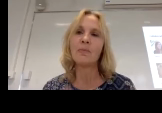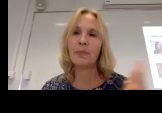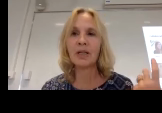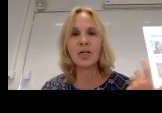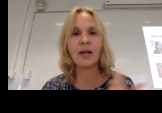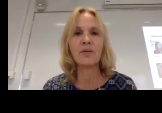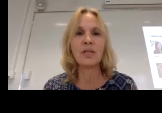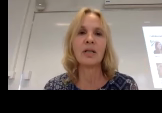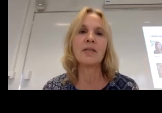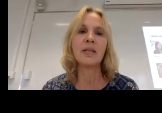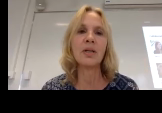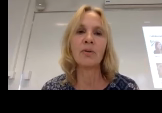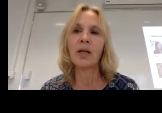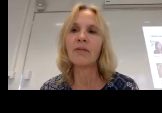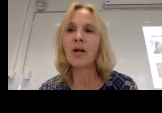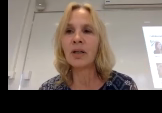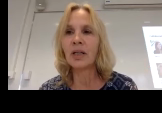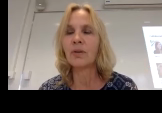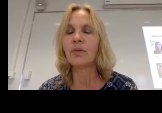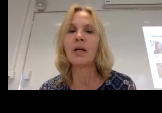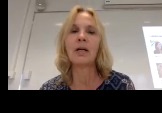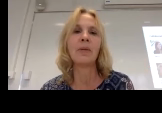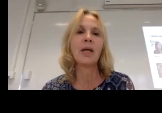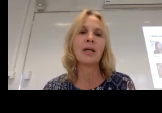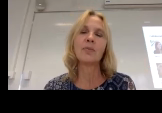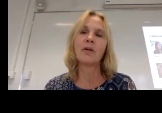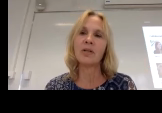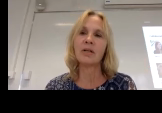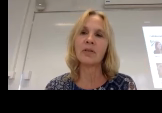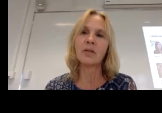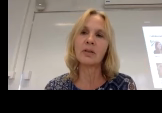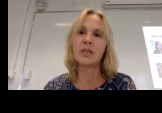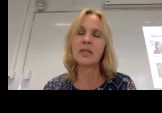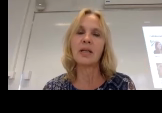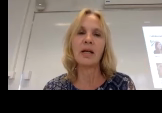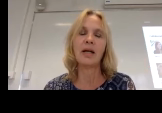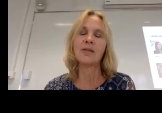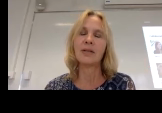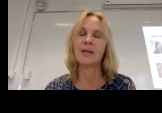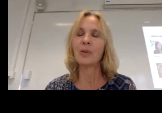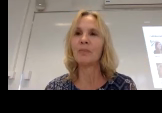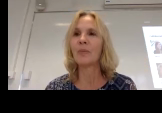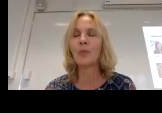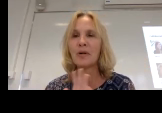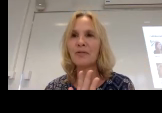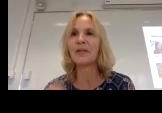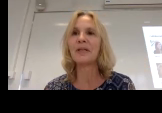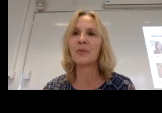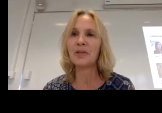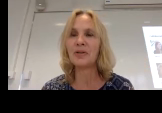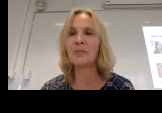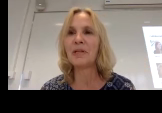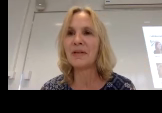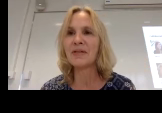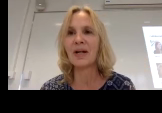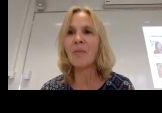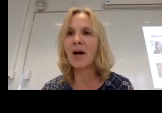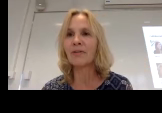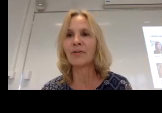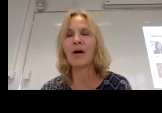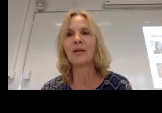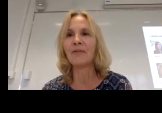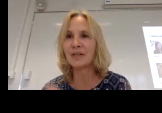give a big shout out to Cindy O'Grady-Farnady, who is one of our deaf consultants and has wonderfully agreed to be the